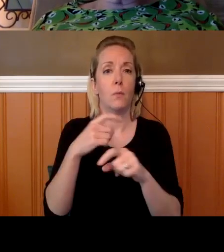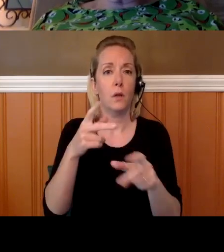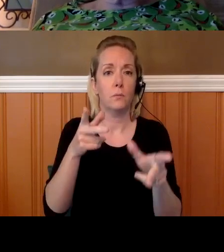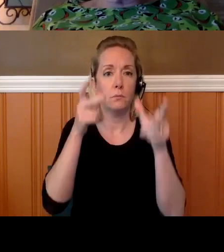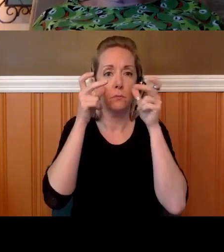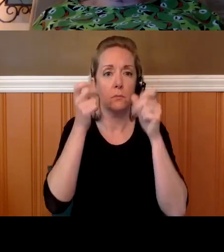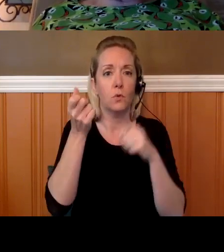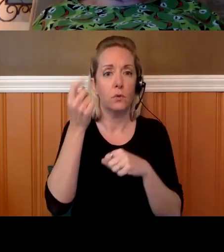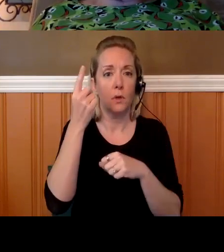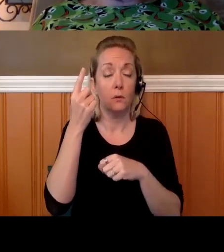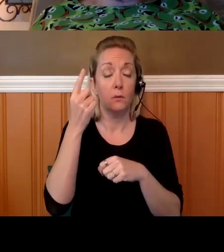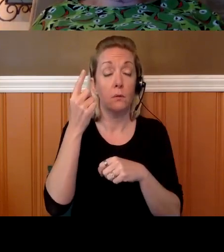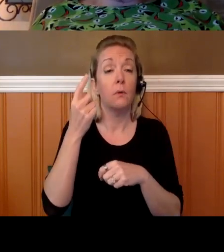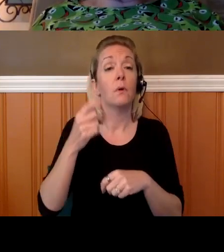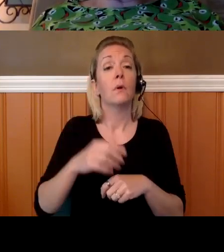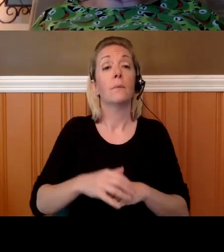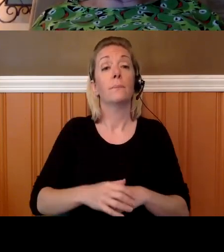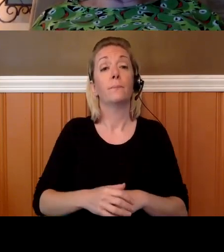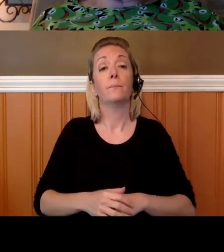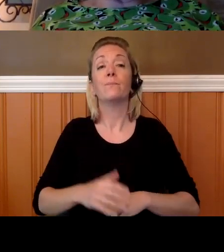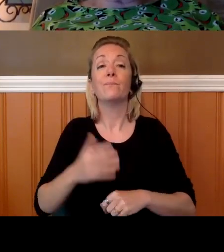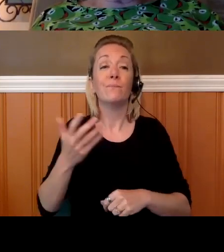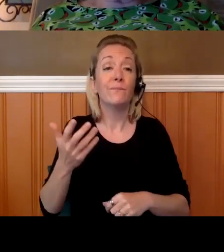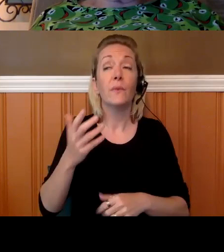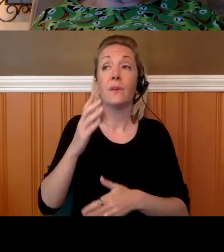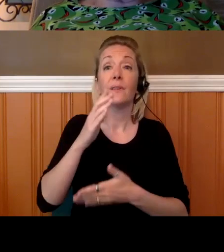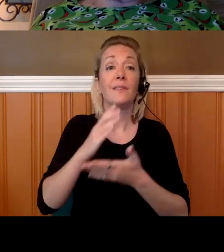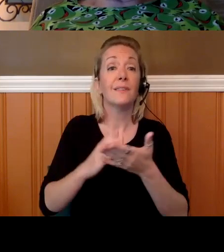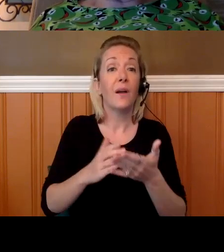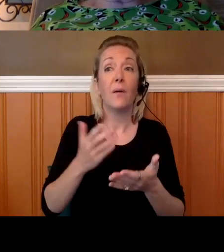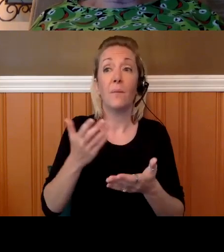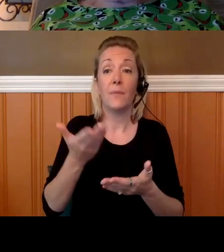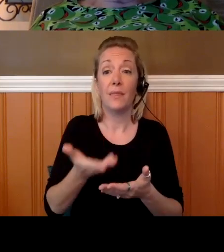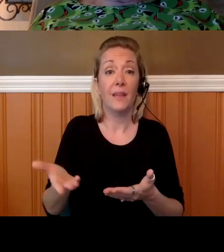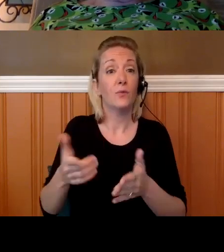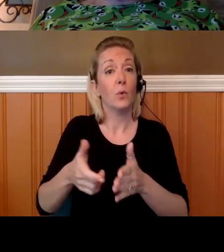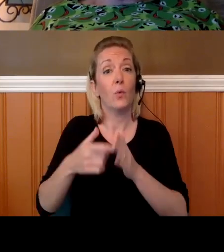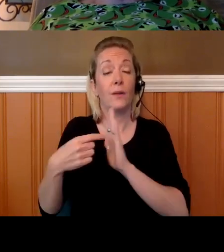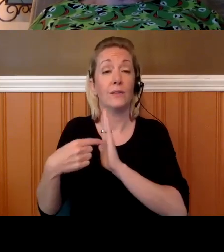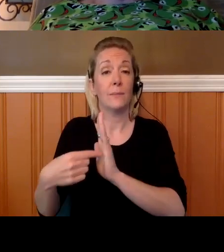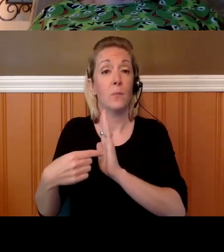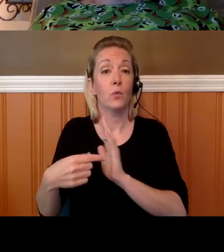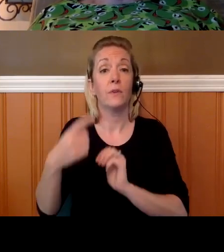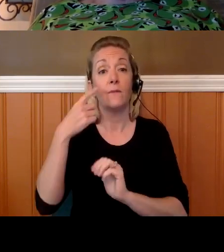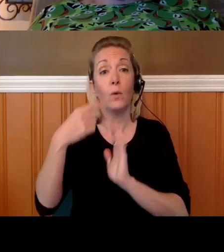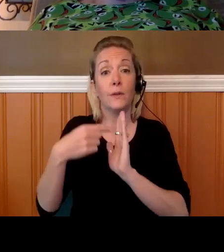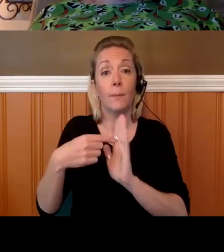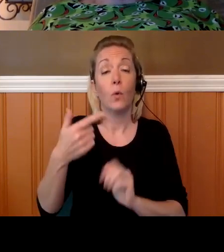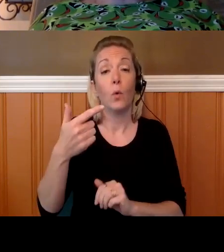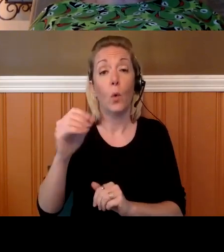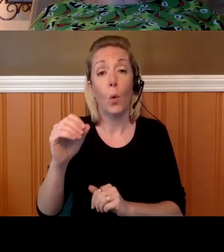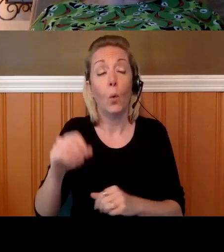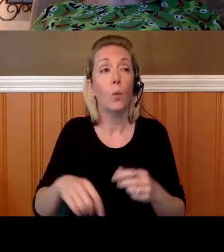some things that you can't represent very well with a photo, such as go,